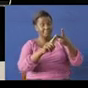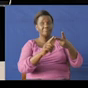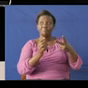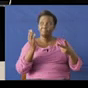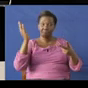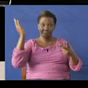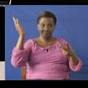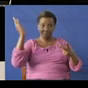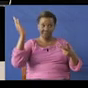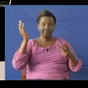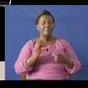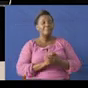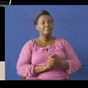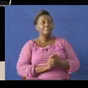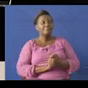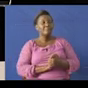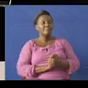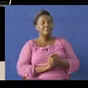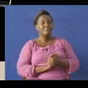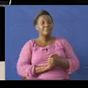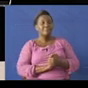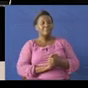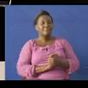The second one is degradation.